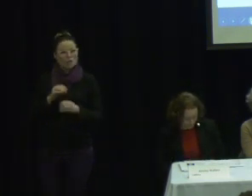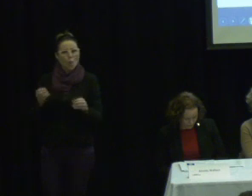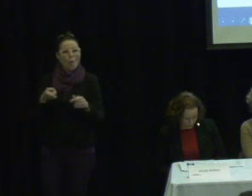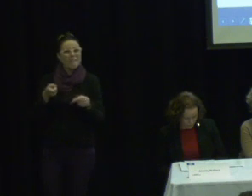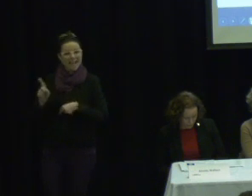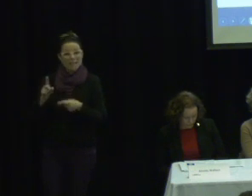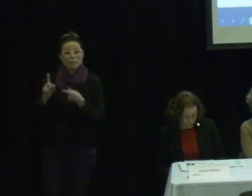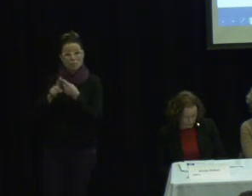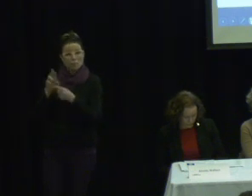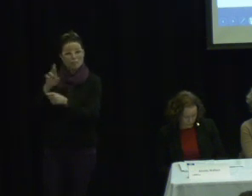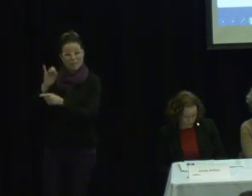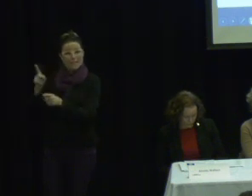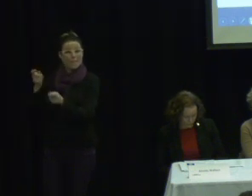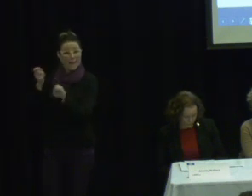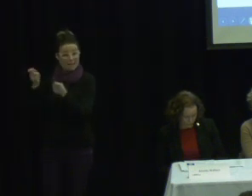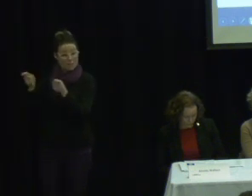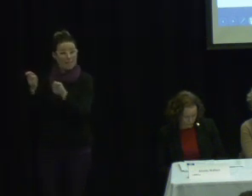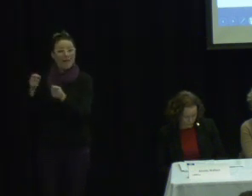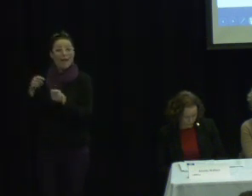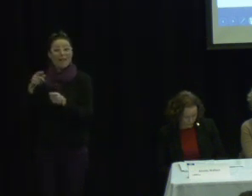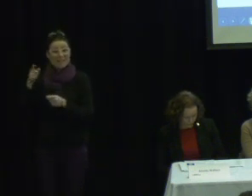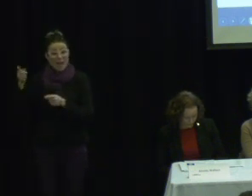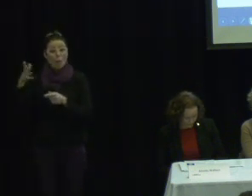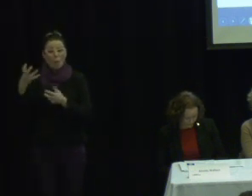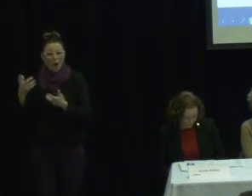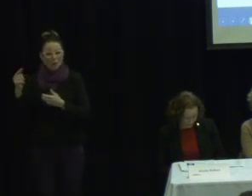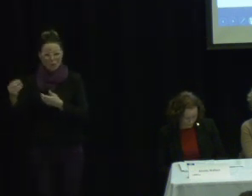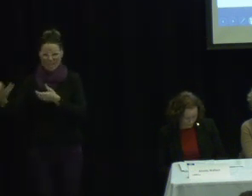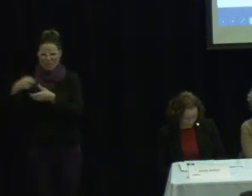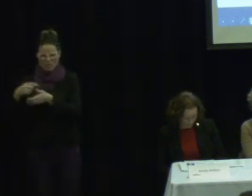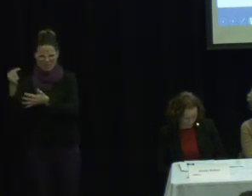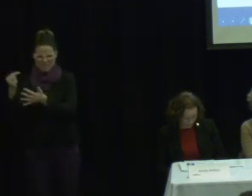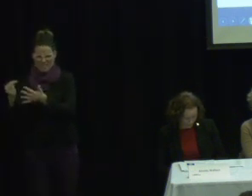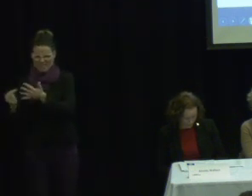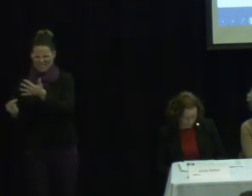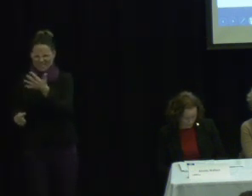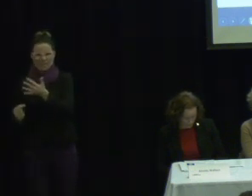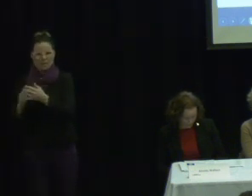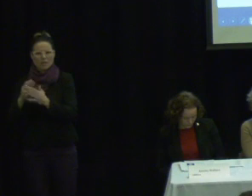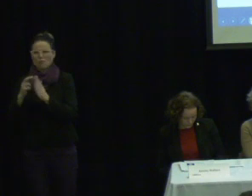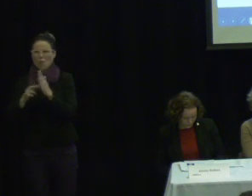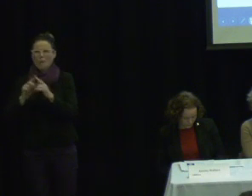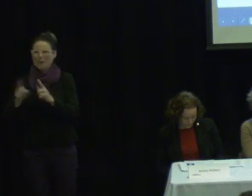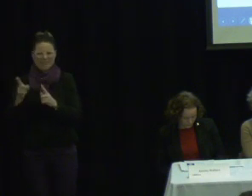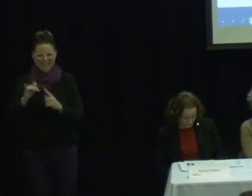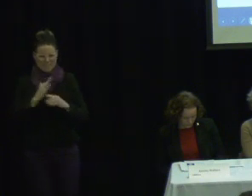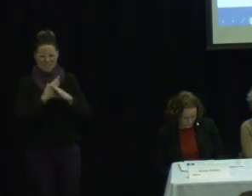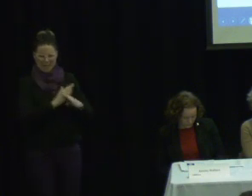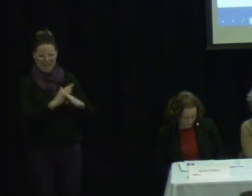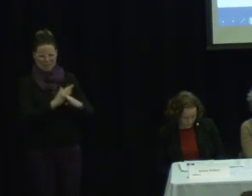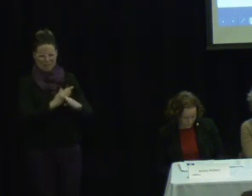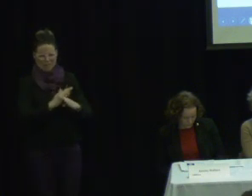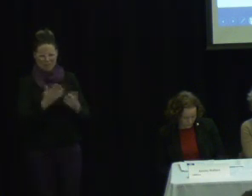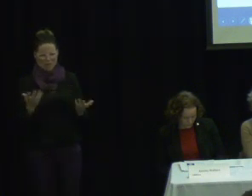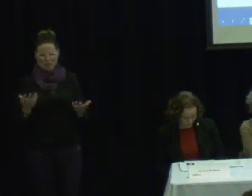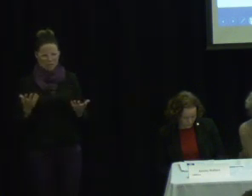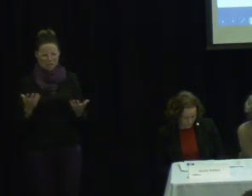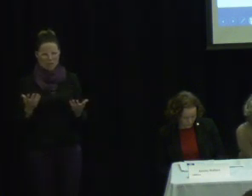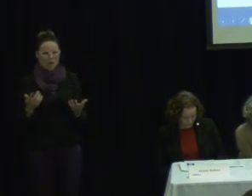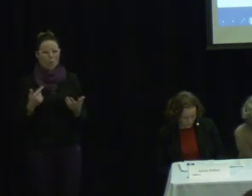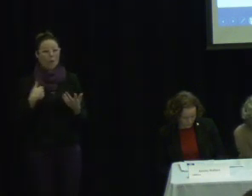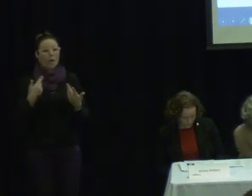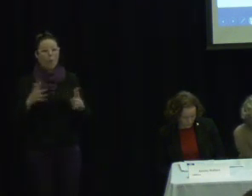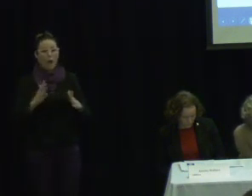they don't need to drive. What other barriers are we including in our job descriptions that would uninvite people to apply for